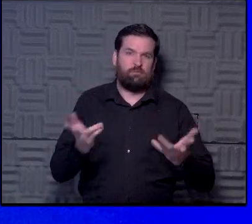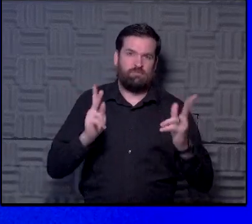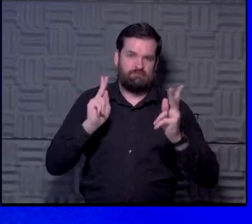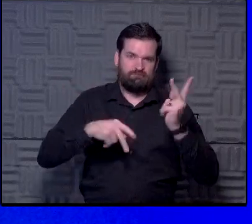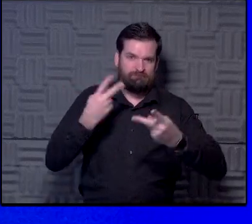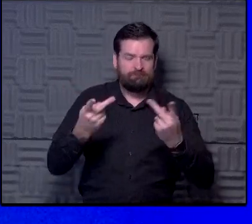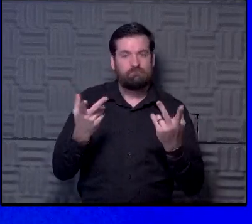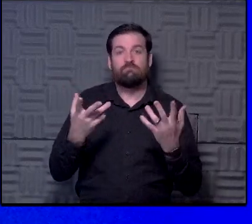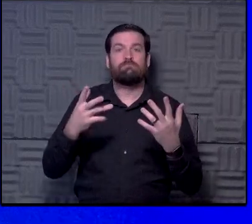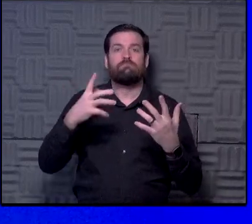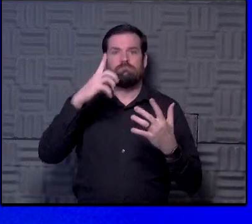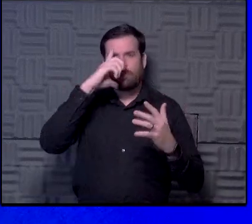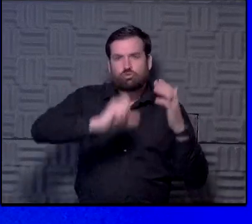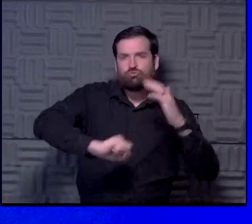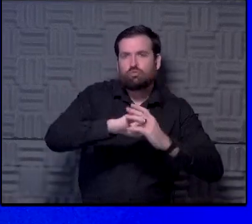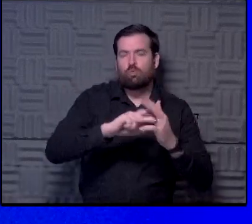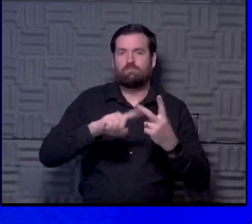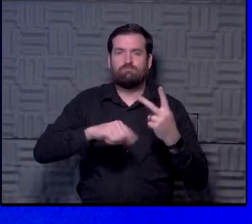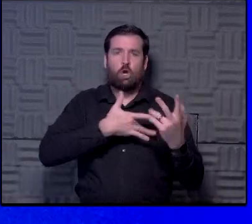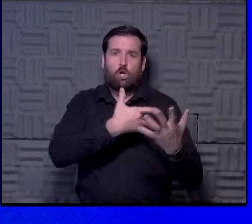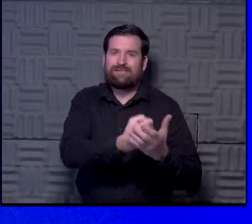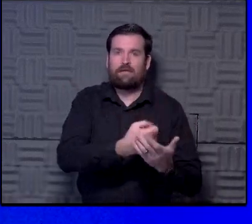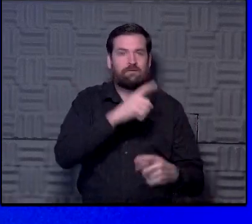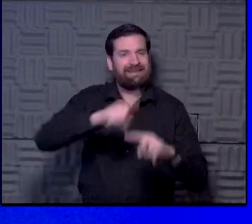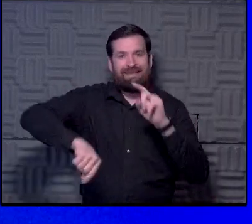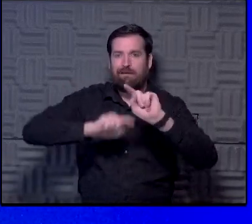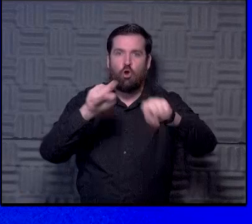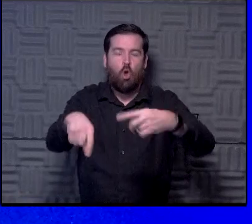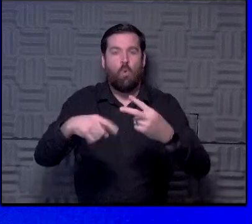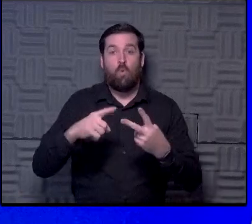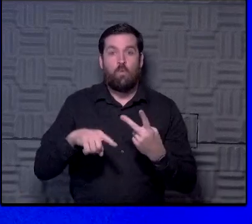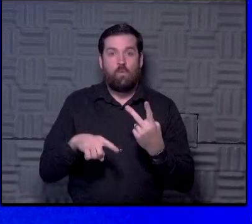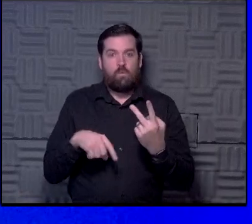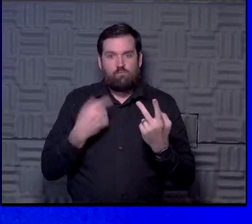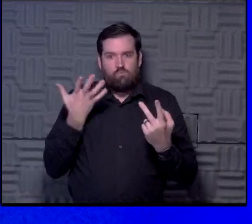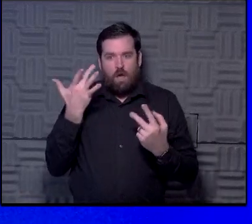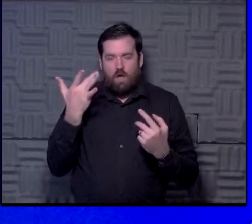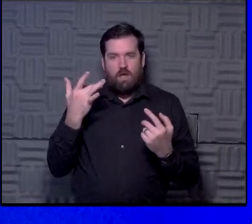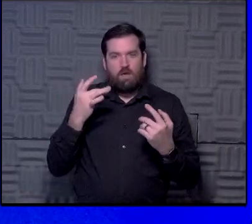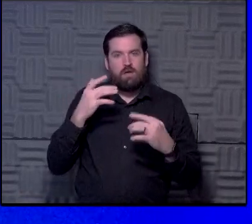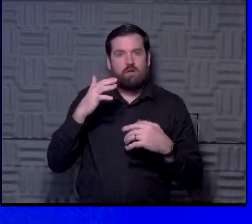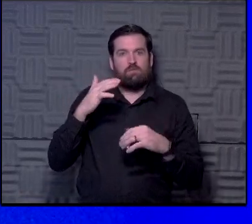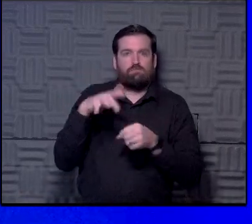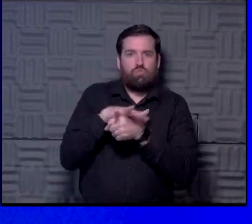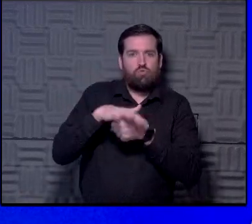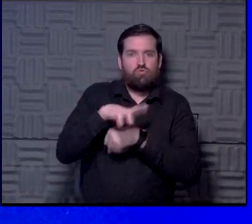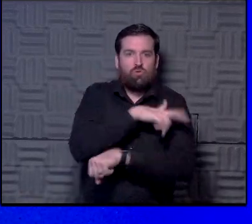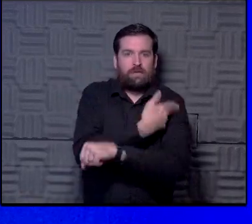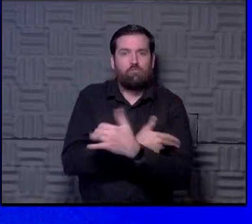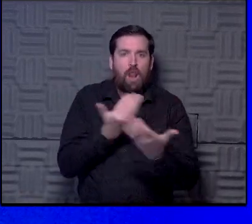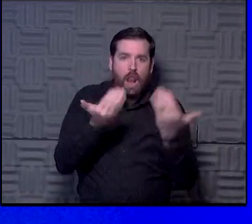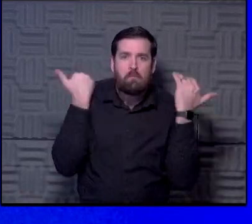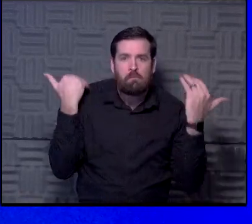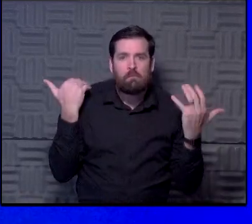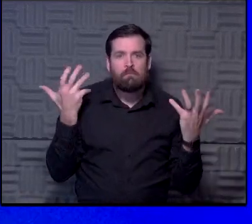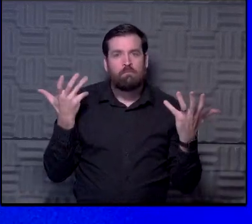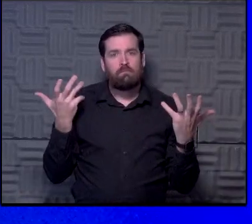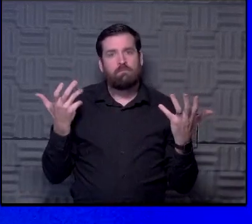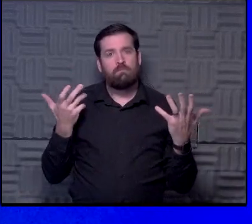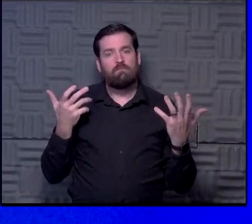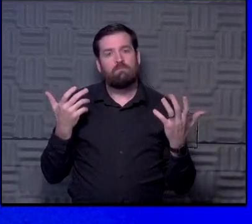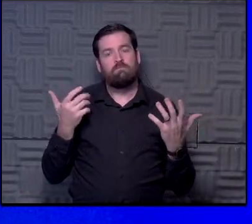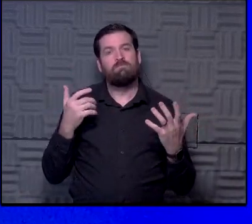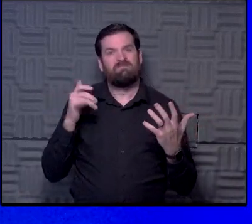who have stroke and heart attack who can't get to the hospital or can't go to their local hospital because their local hospital resources are taken up. So I think that's the most